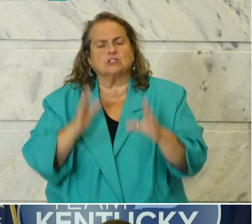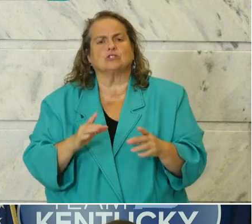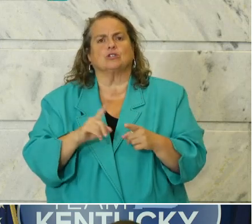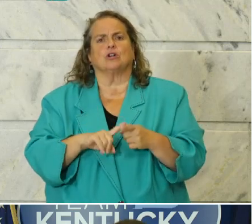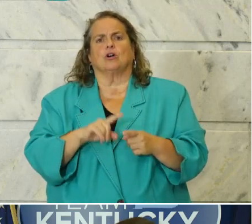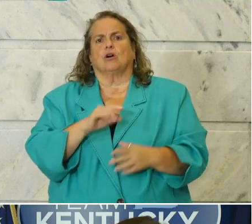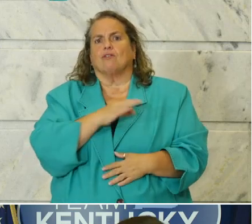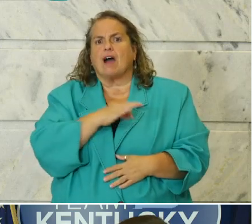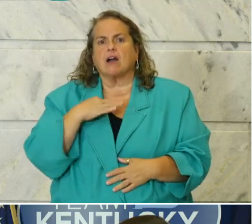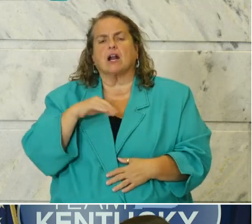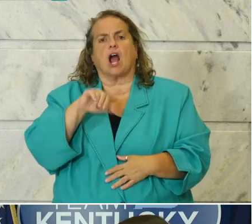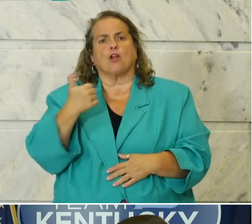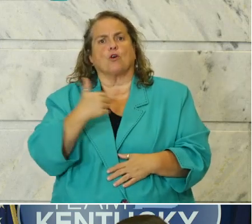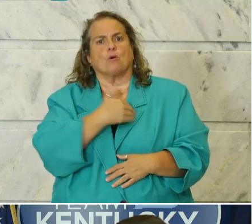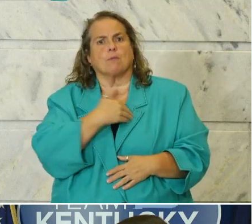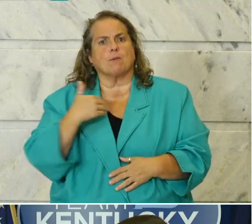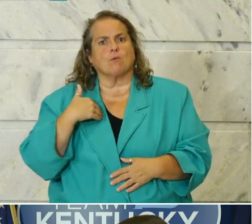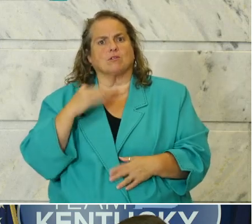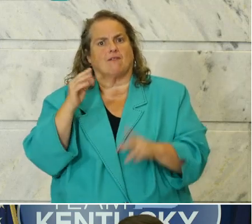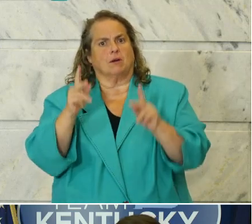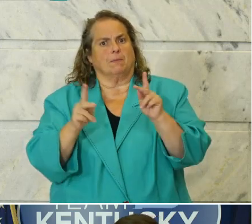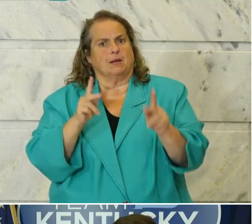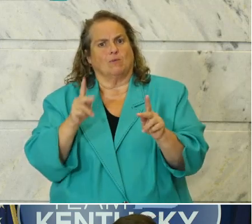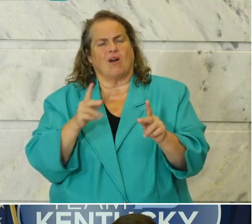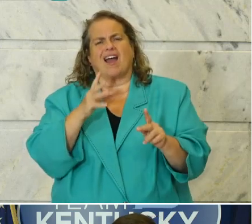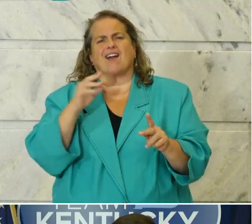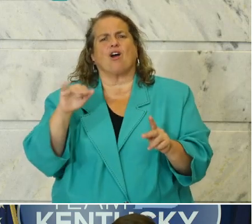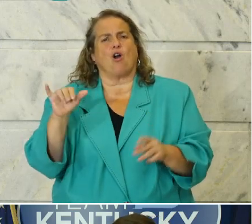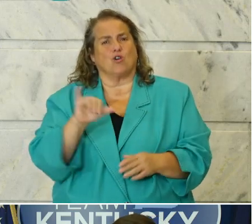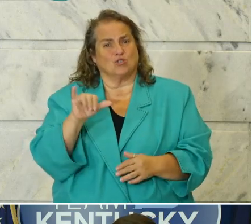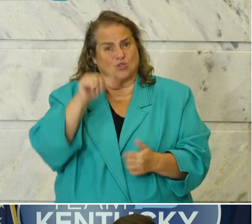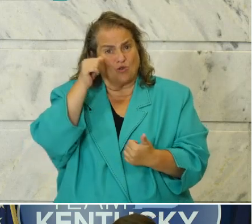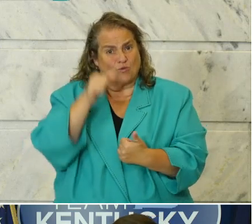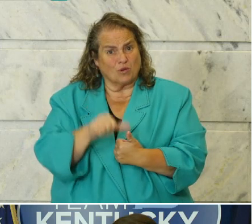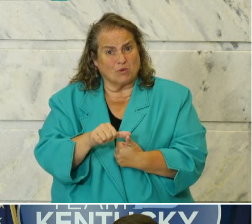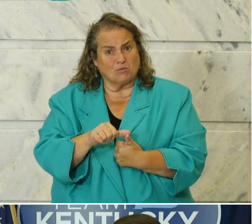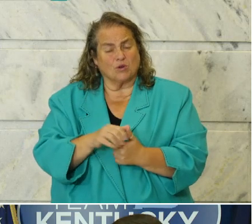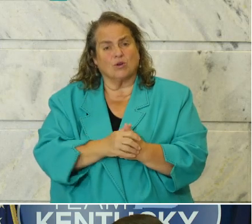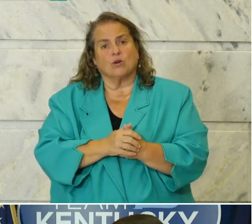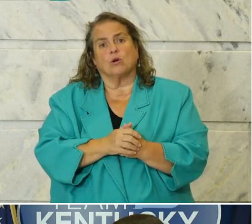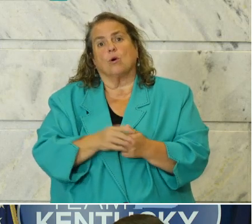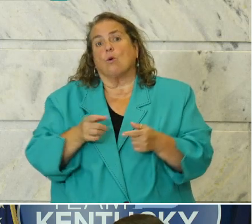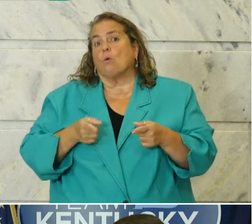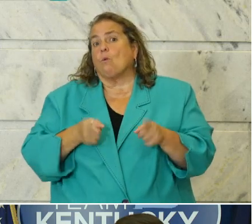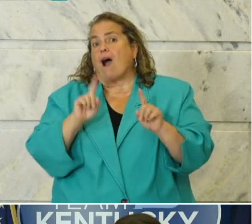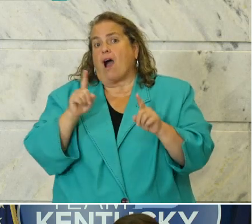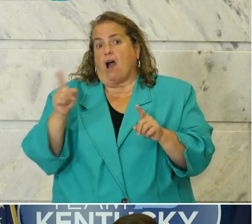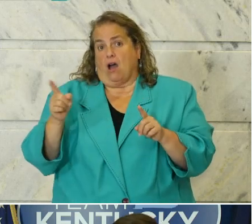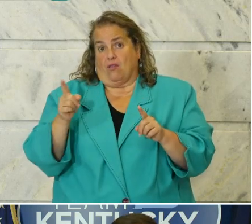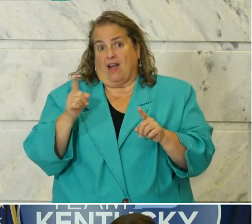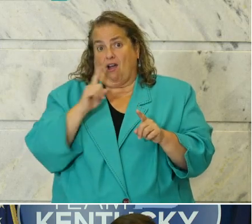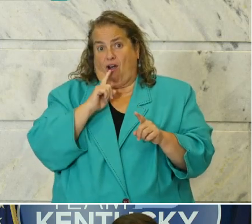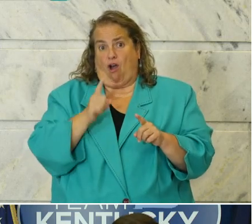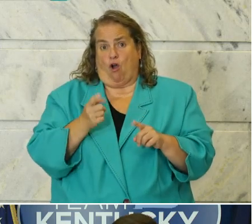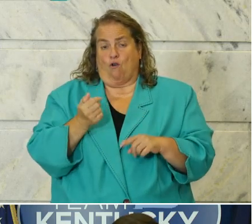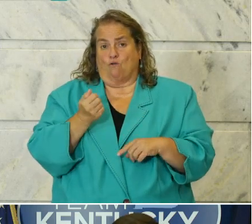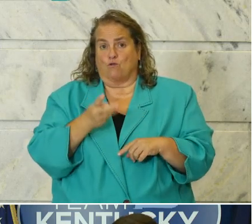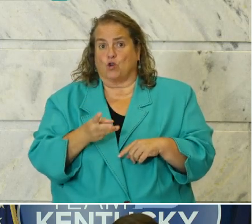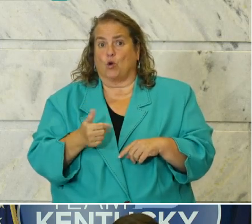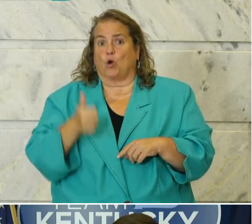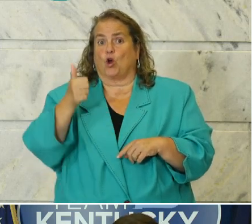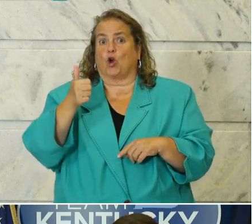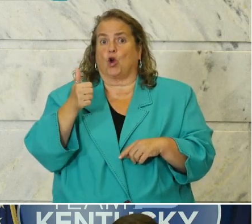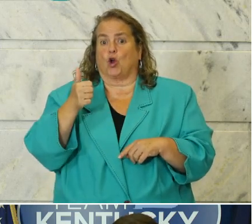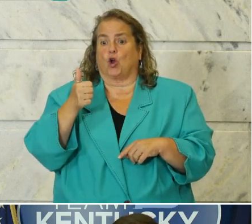faculty and other members of the building. And let's also remember that while there are significantly fewer bad outcomes